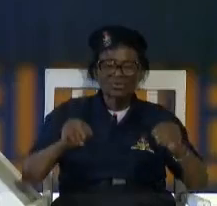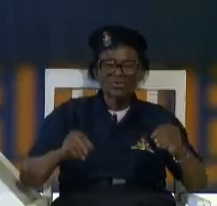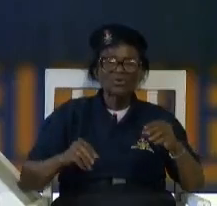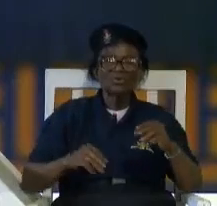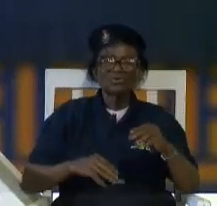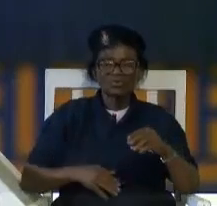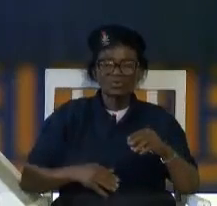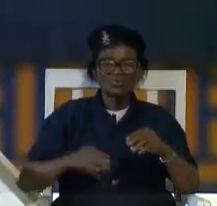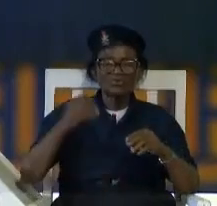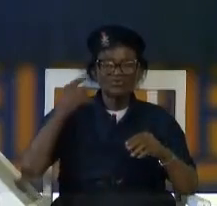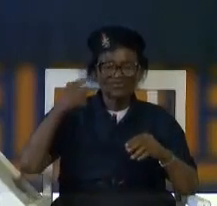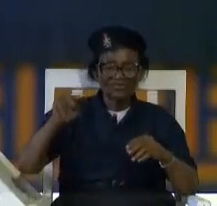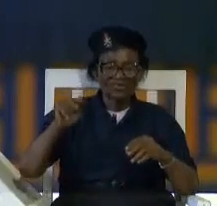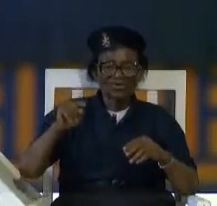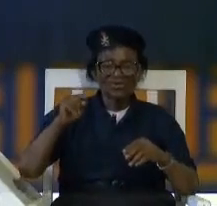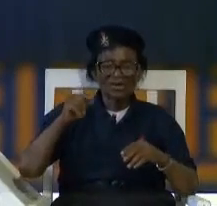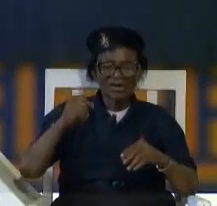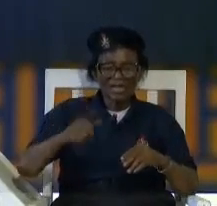for